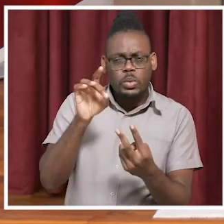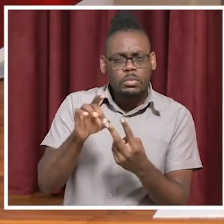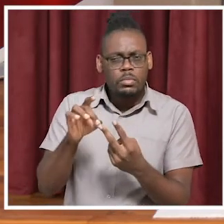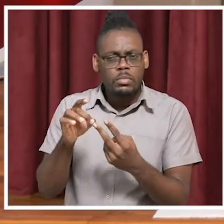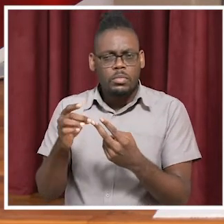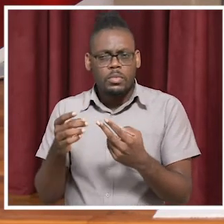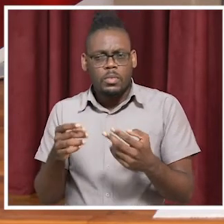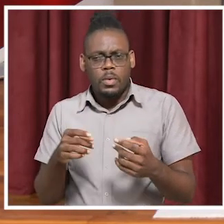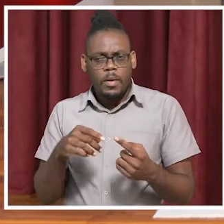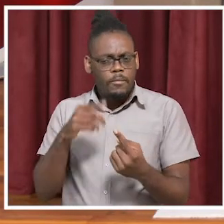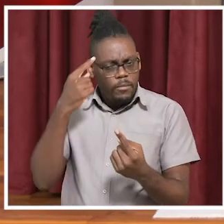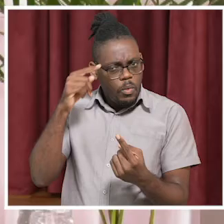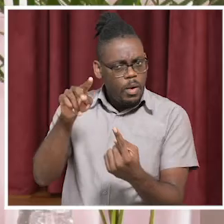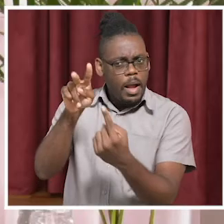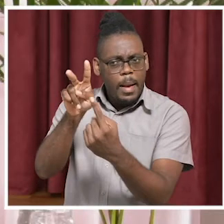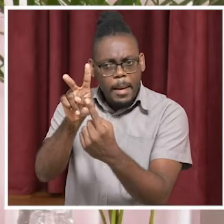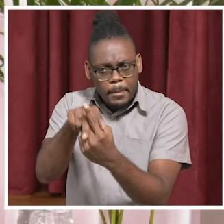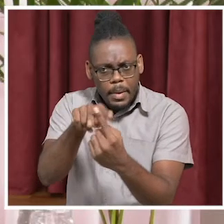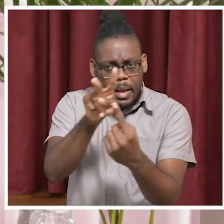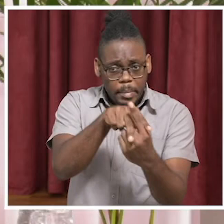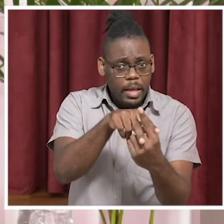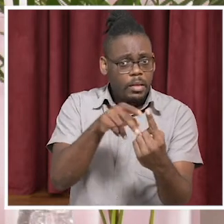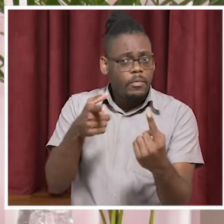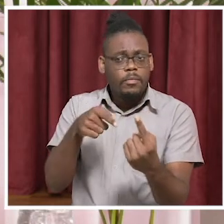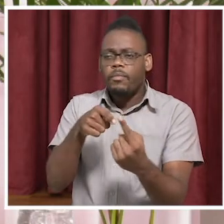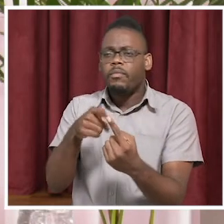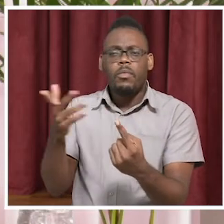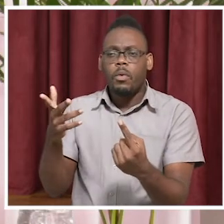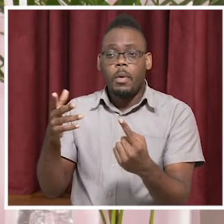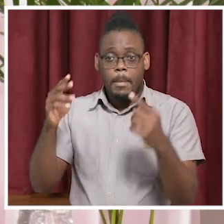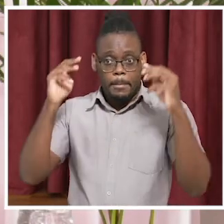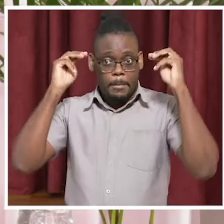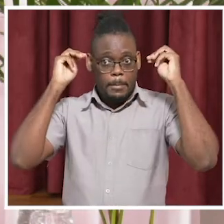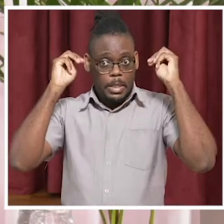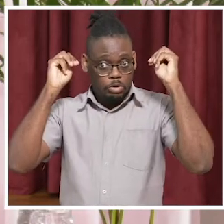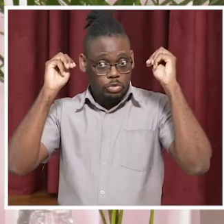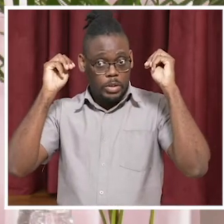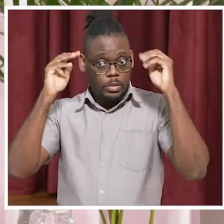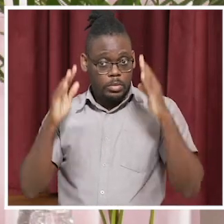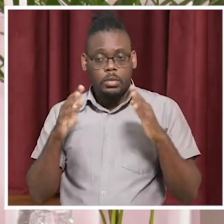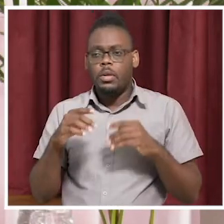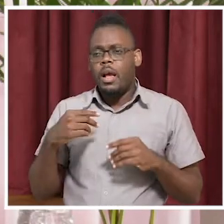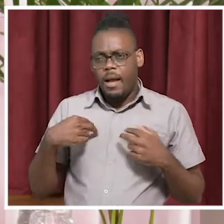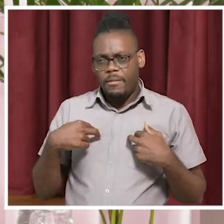is online. In addition, they have a chatbot. Right. So you can ask questions.